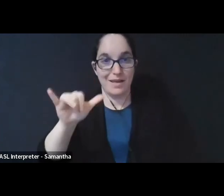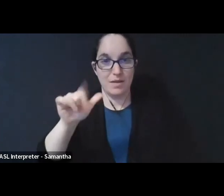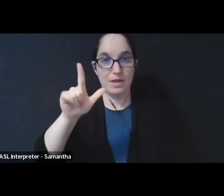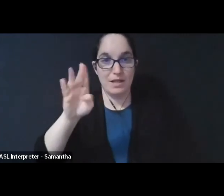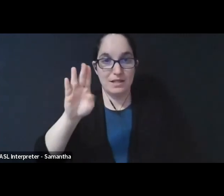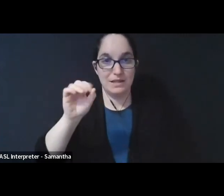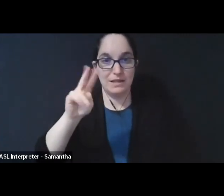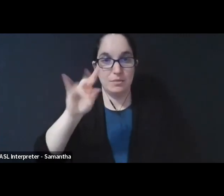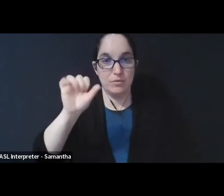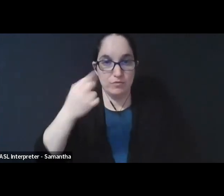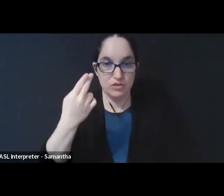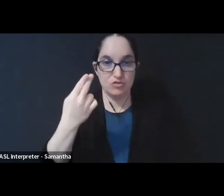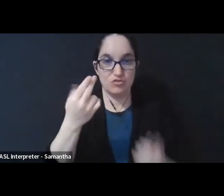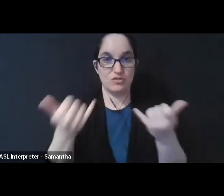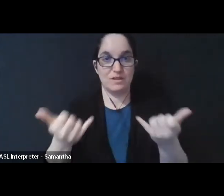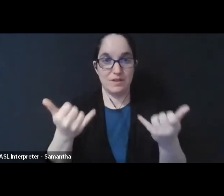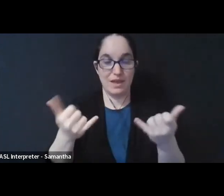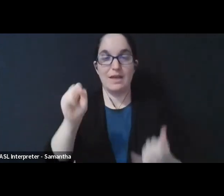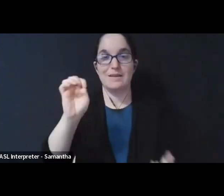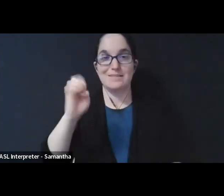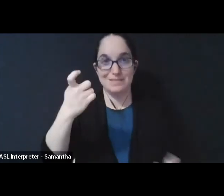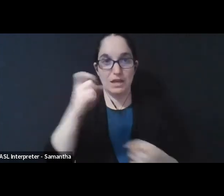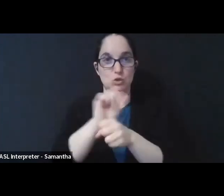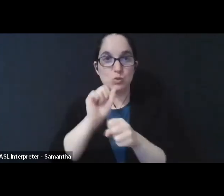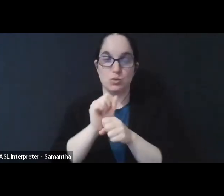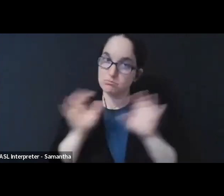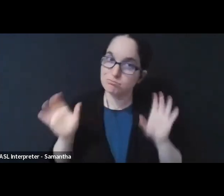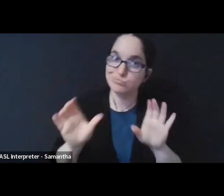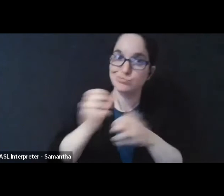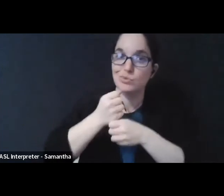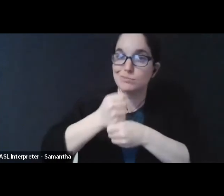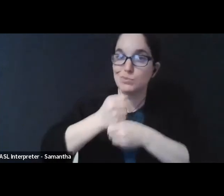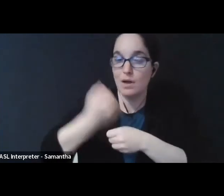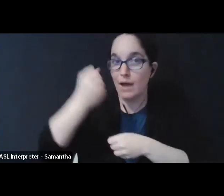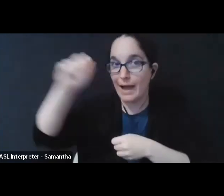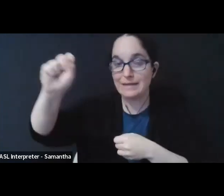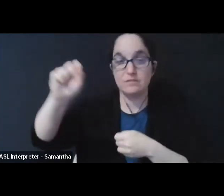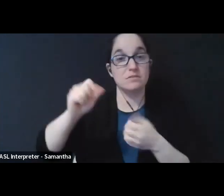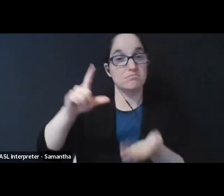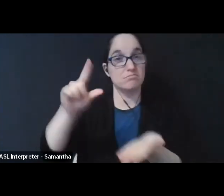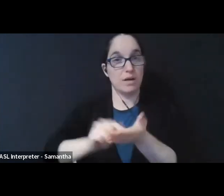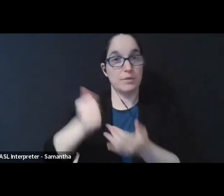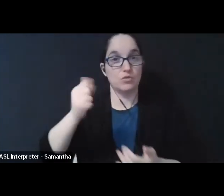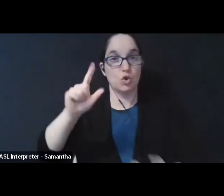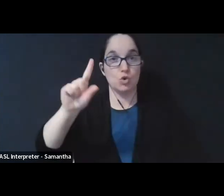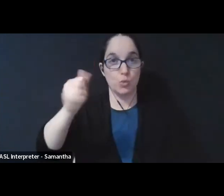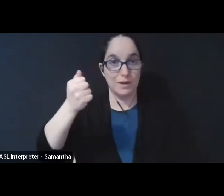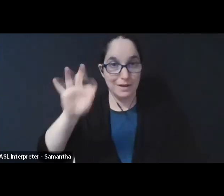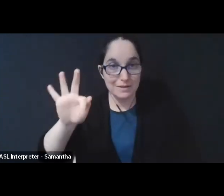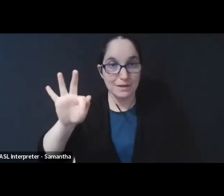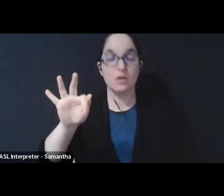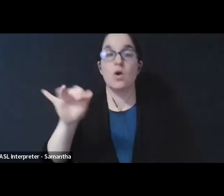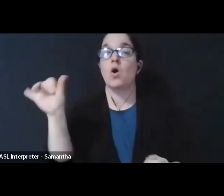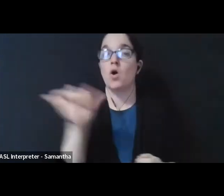who's here with us today, Sex Work Activism in Canada, and was published in 2019. She and Amy also work with a number